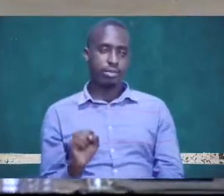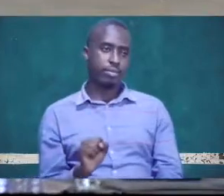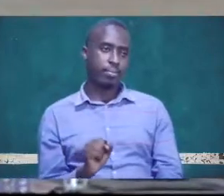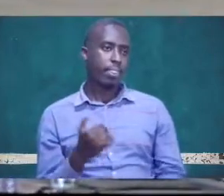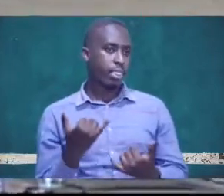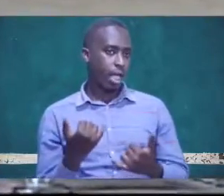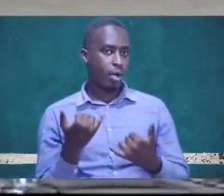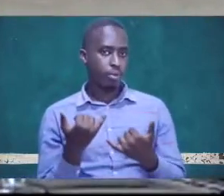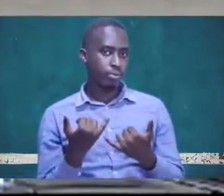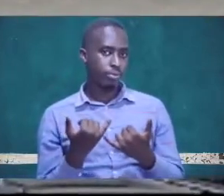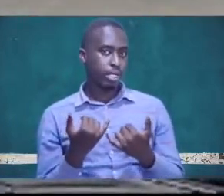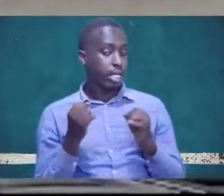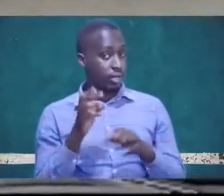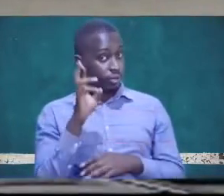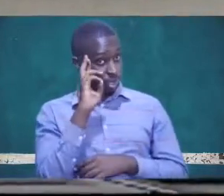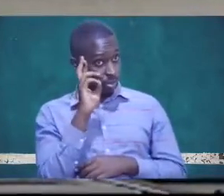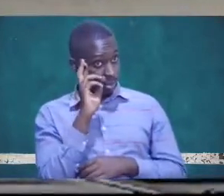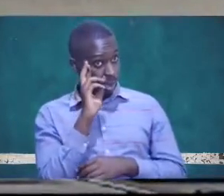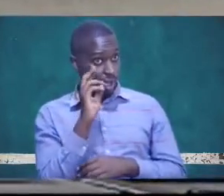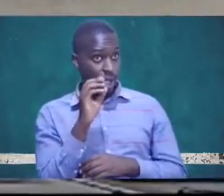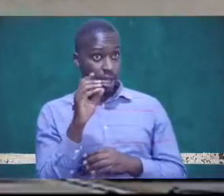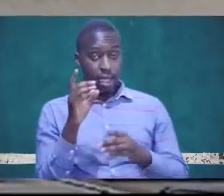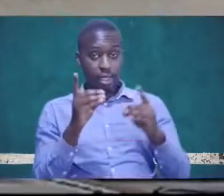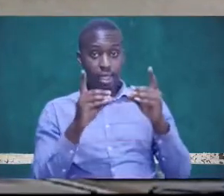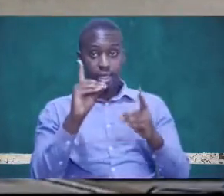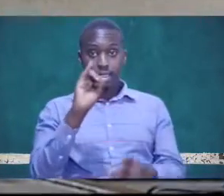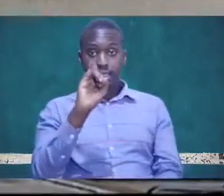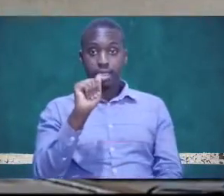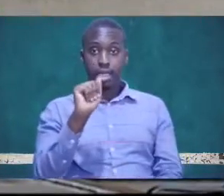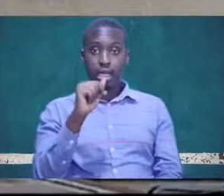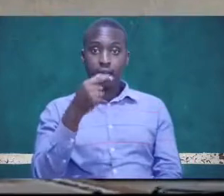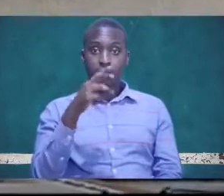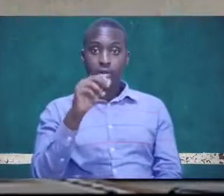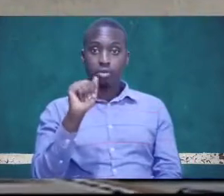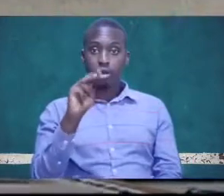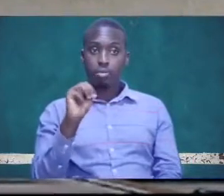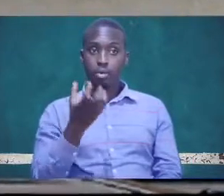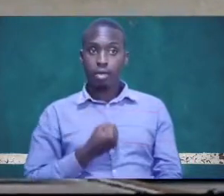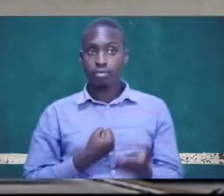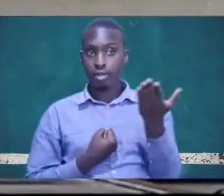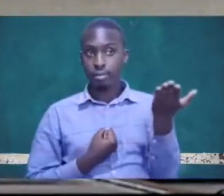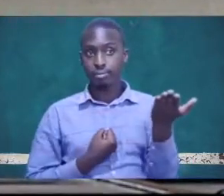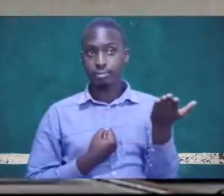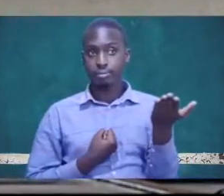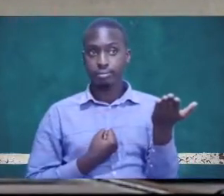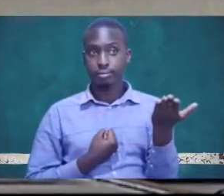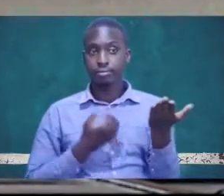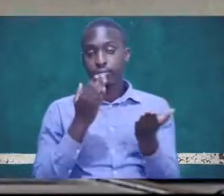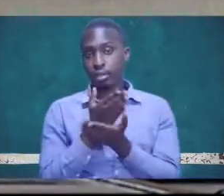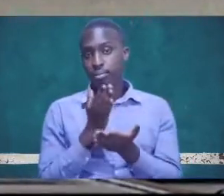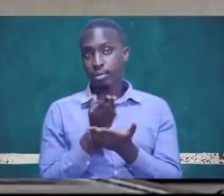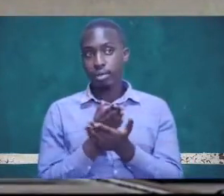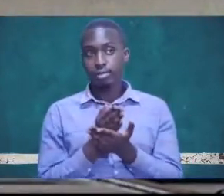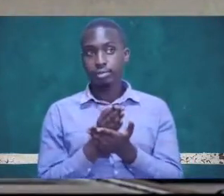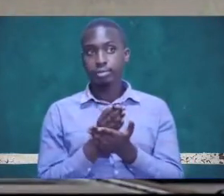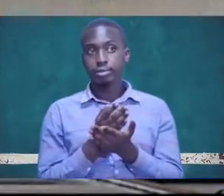time now, if you remember the diagram that we have given here, so we have the binding energy